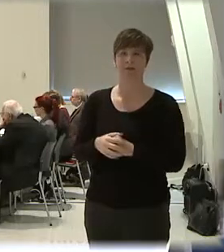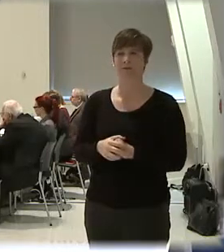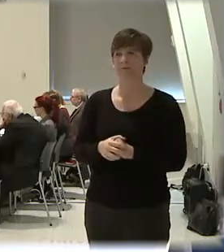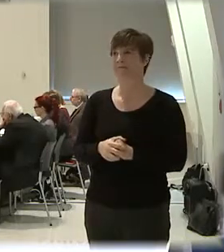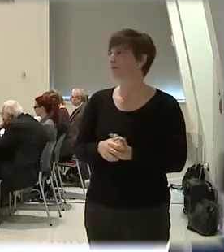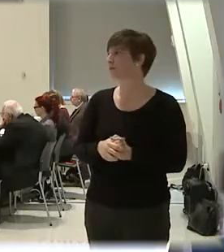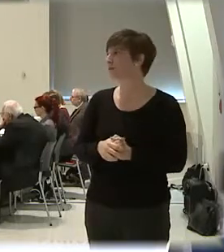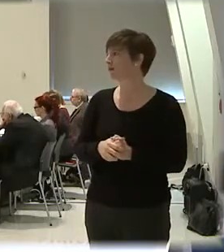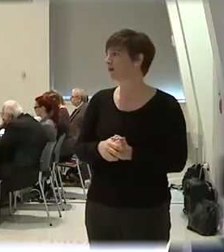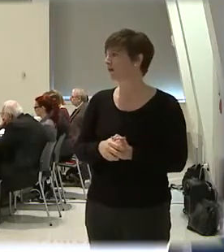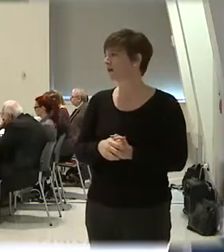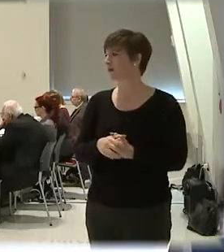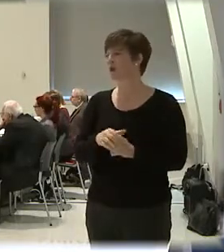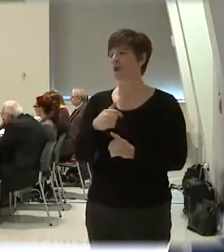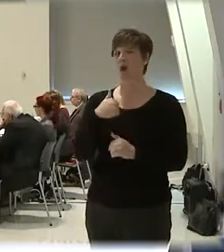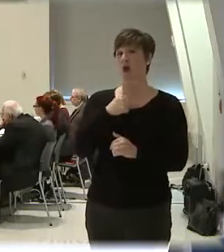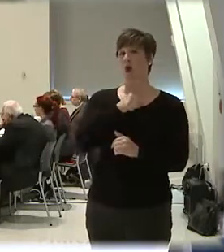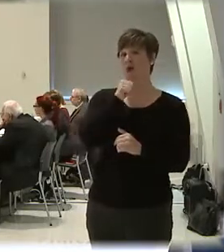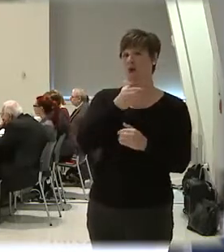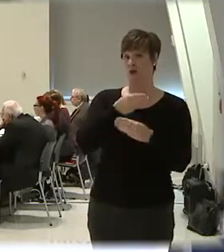Thank you. And we don't release